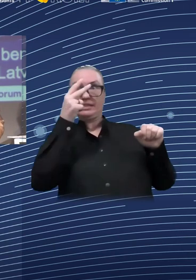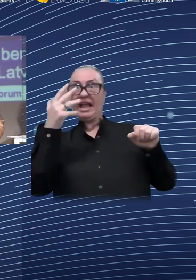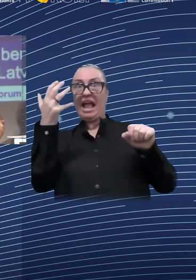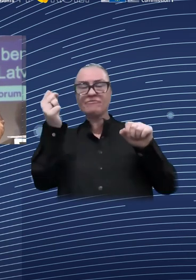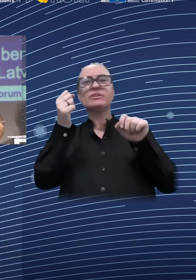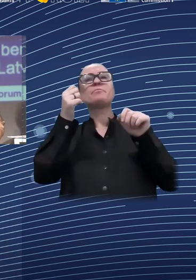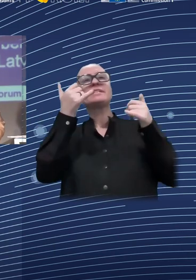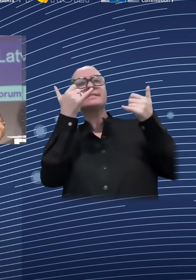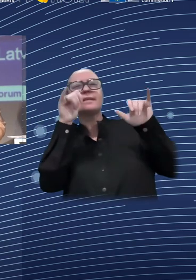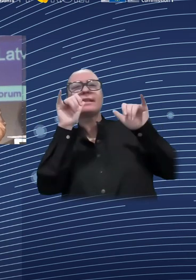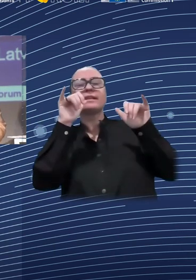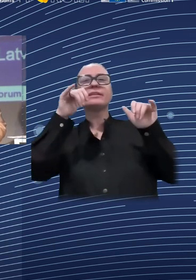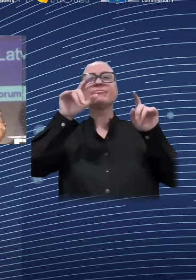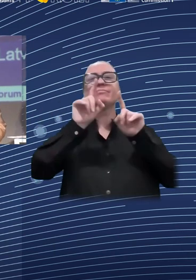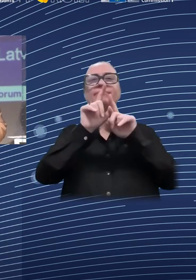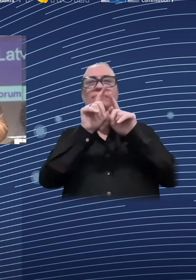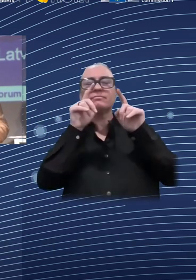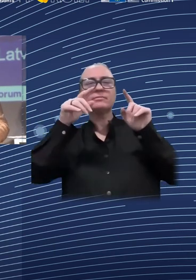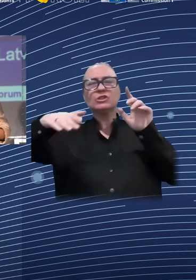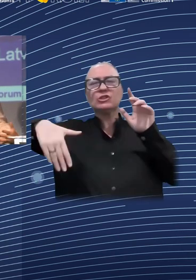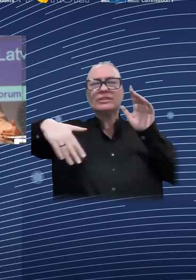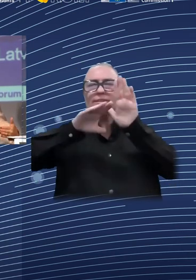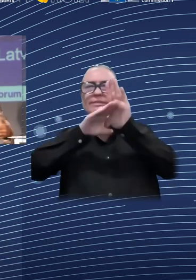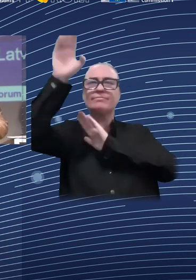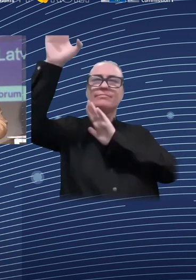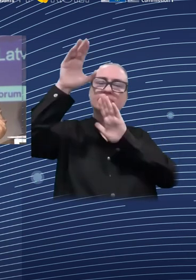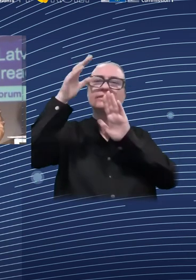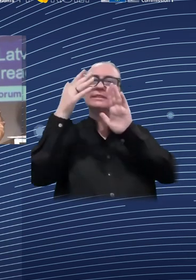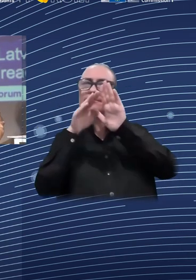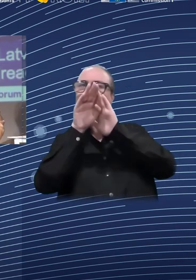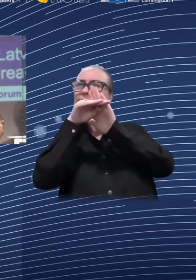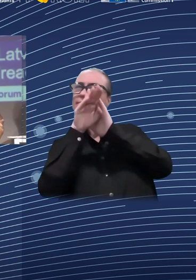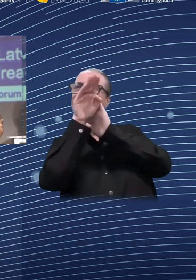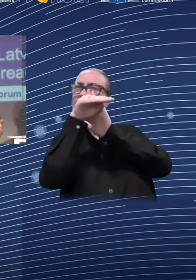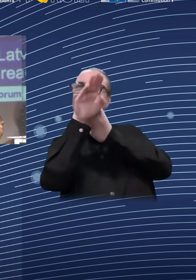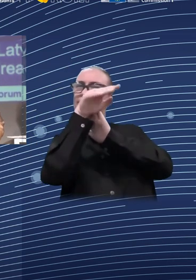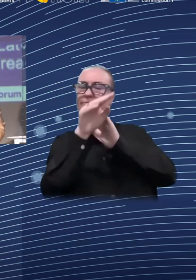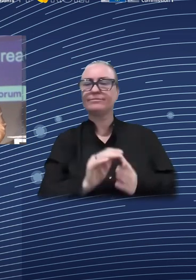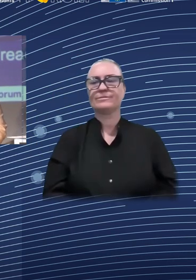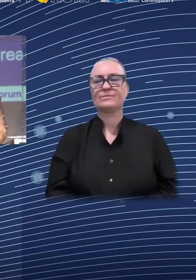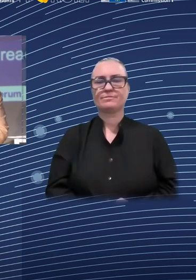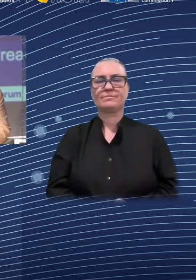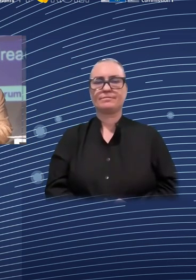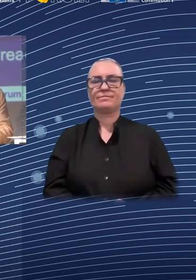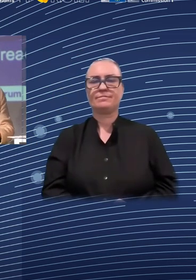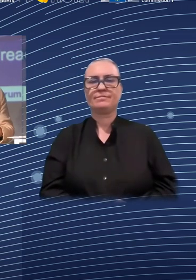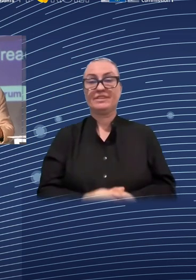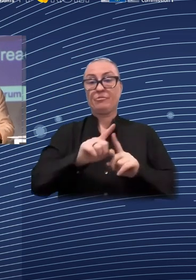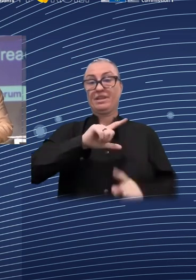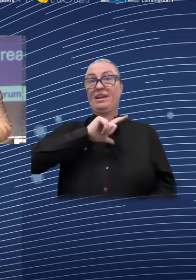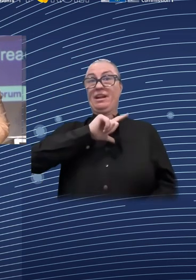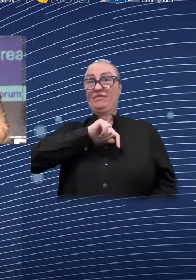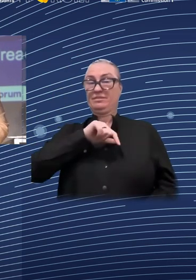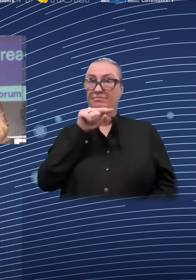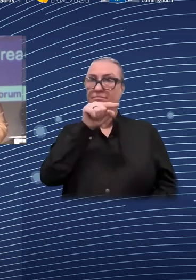manufacturing companies, it's already working for like some time already, especially when it comes to